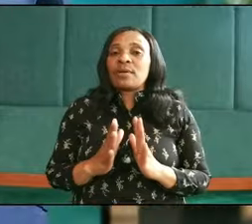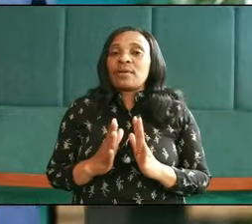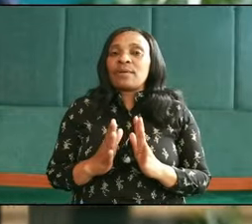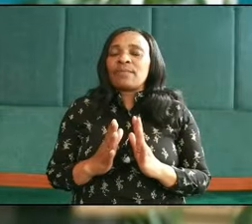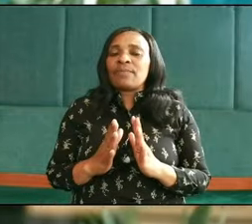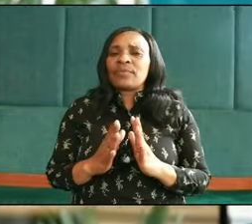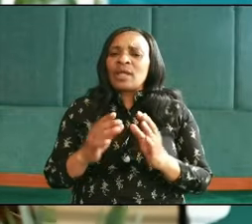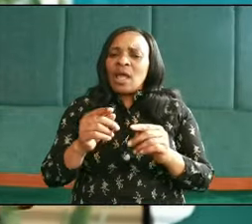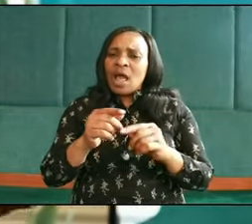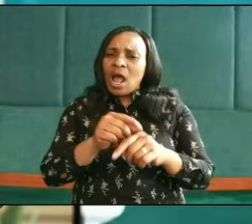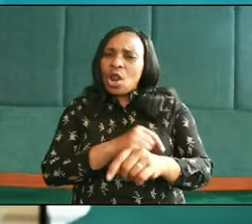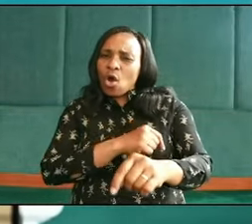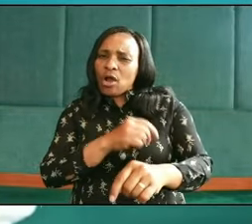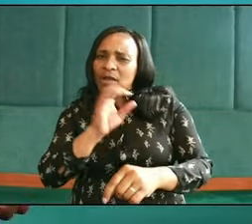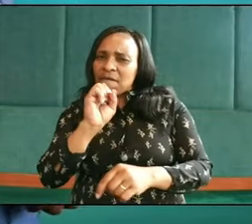around